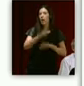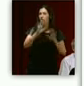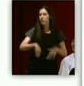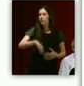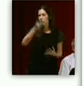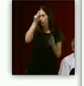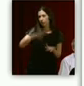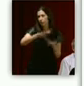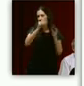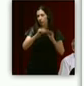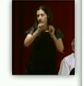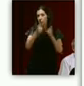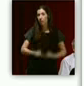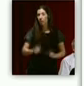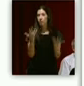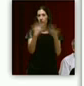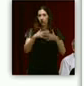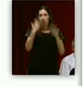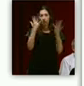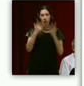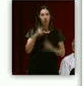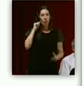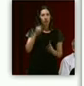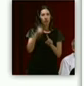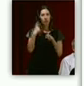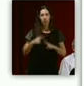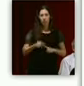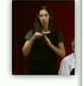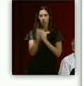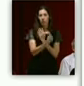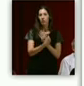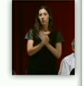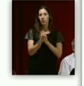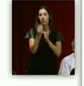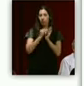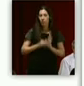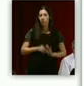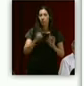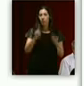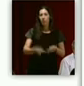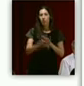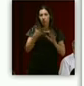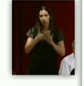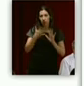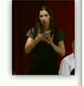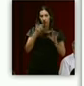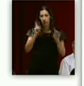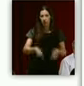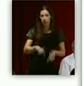So after carrying out many tests, we managed to implement an algorithm that takes into account all these things.